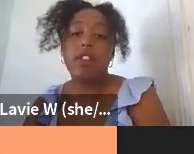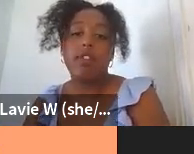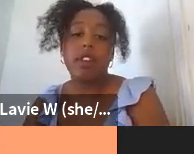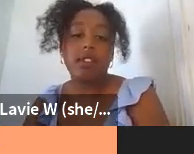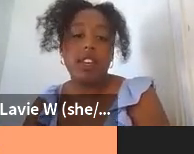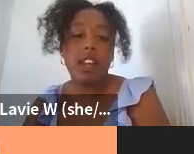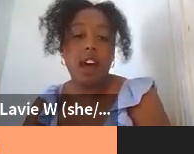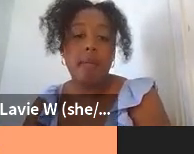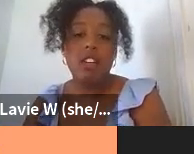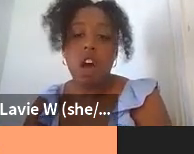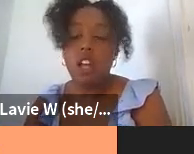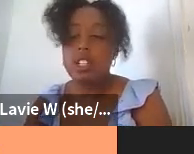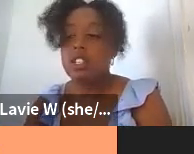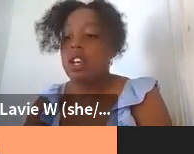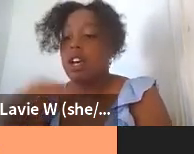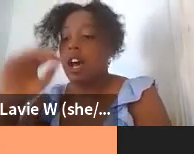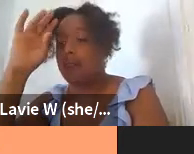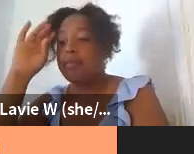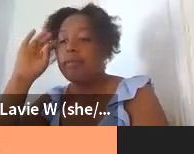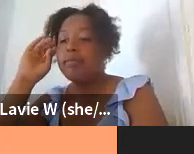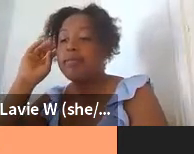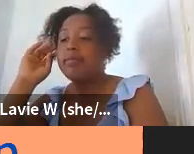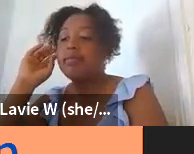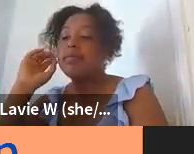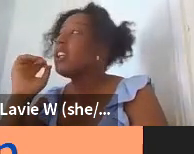wearing it for the fun of it,